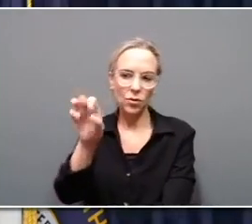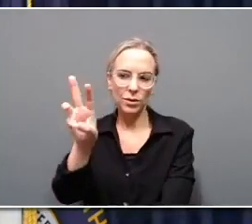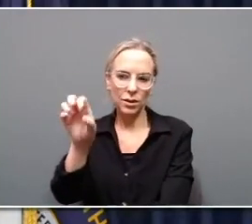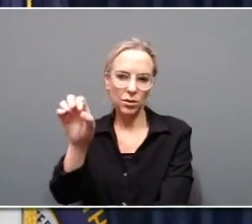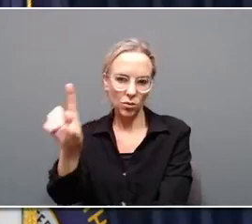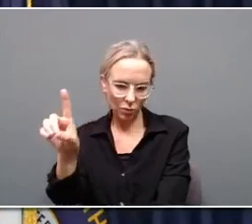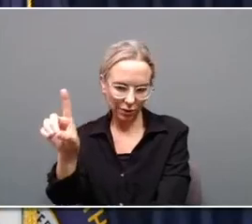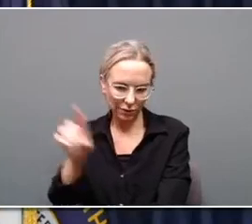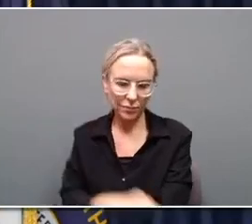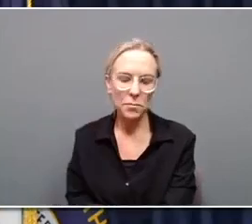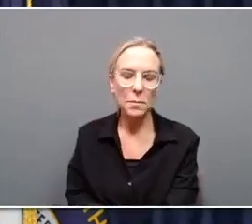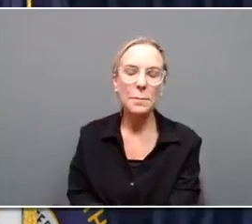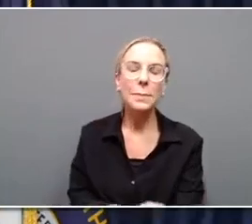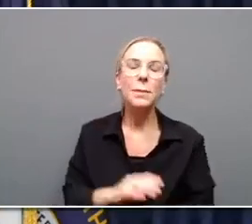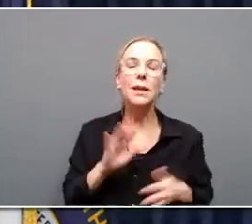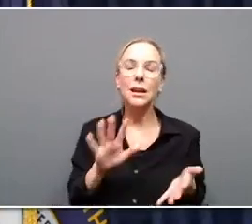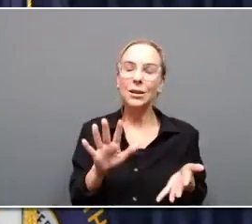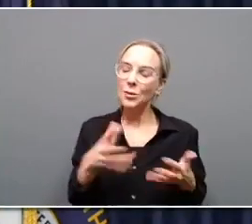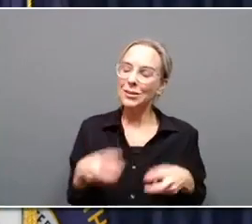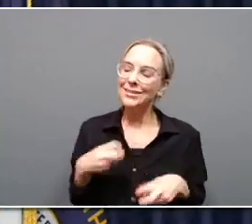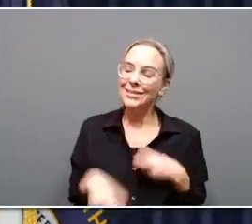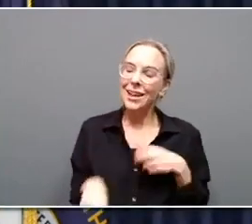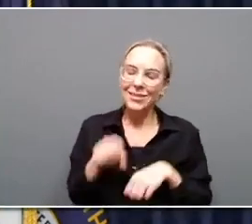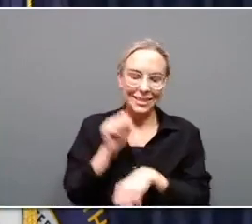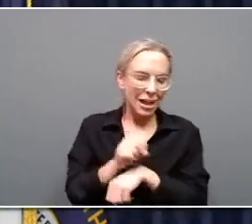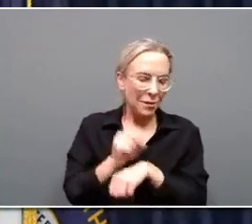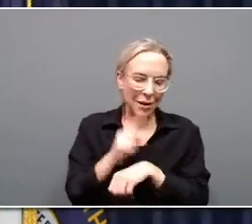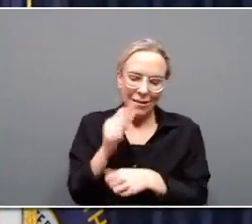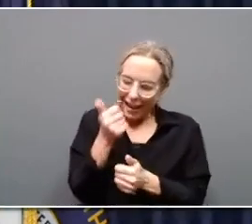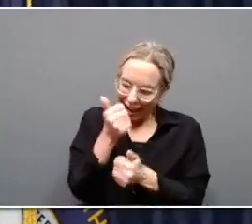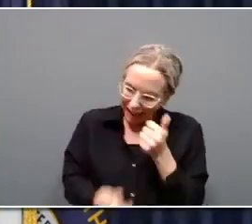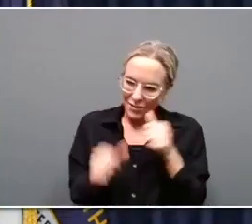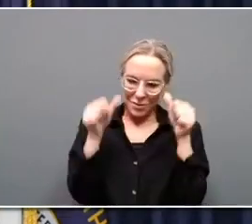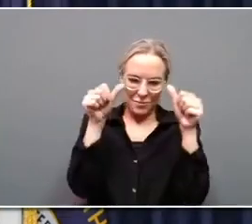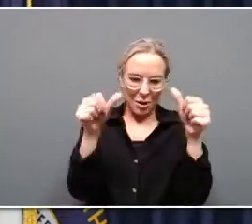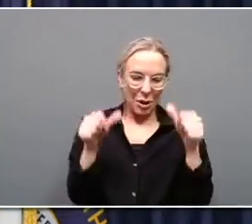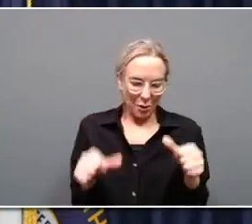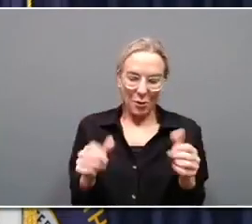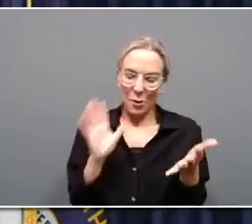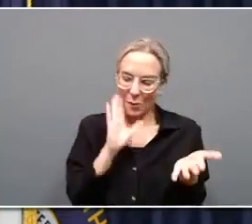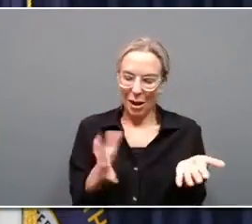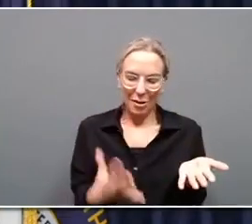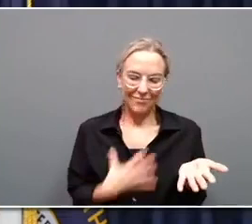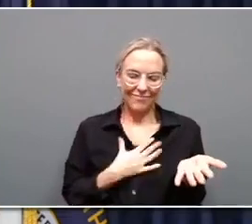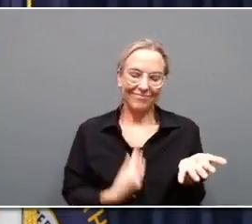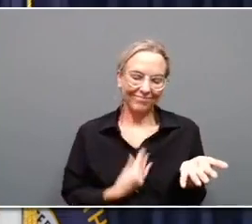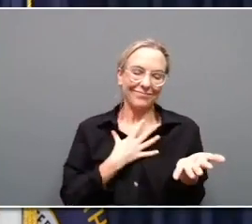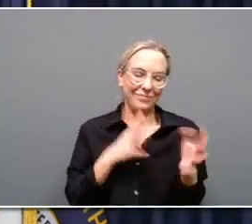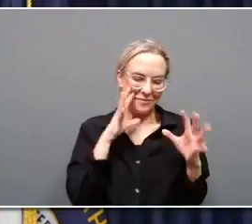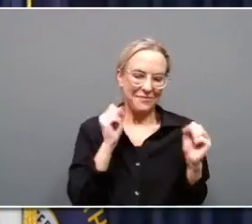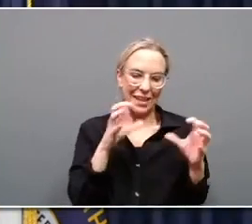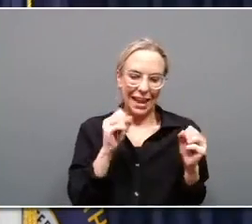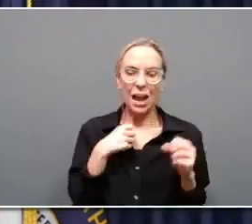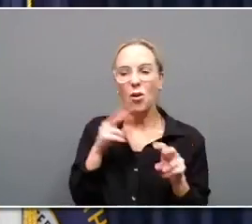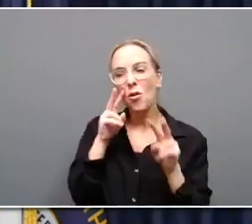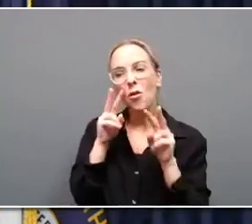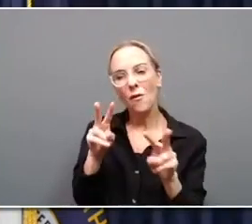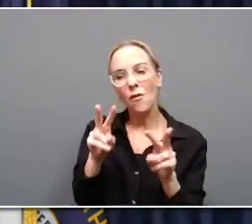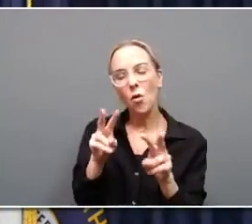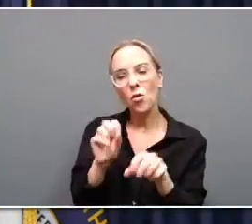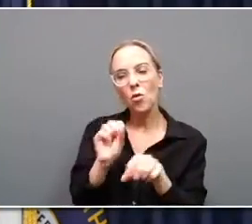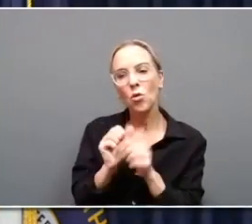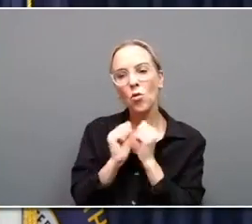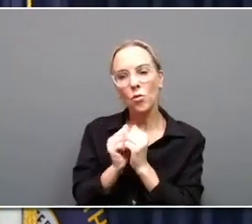While it will be a tough job because I know every poster is going to be amazing, I am looking forward to working with a panel of judges to review